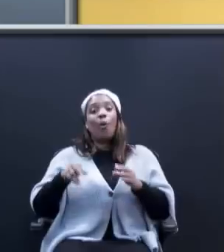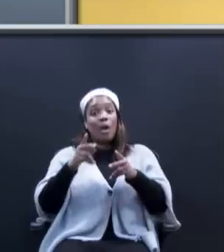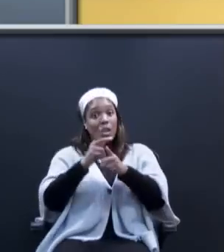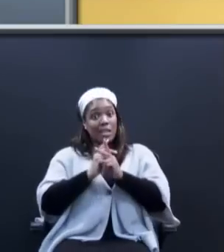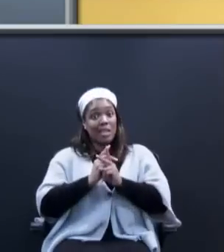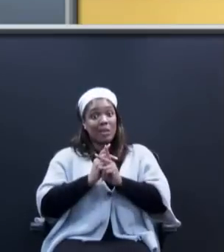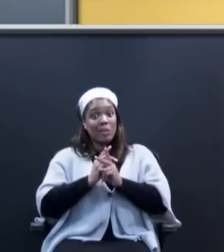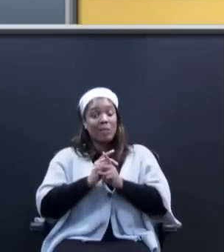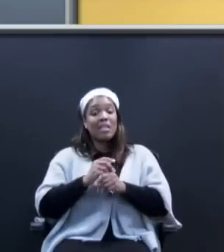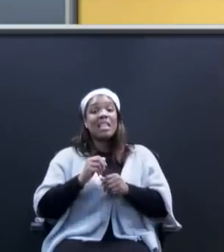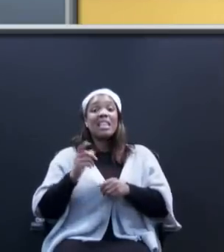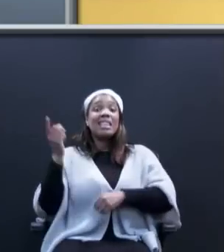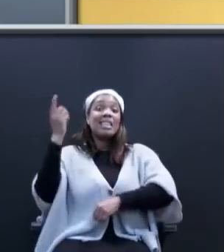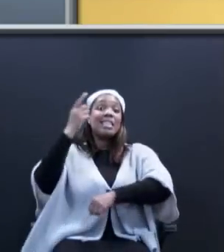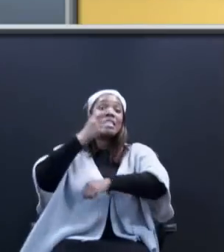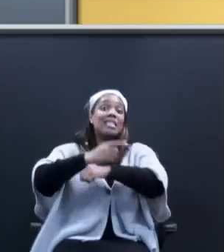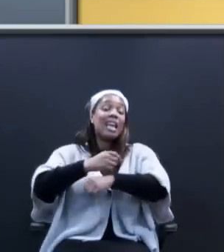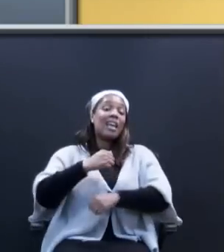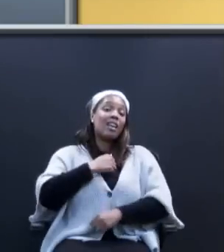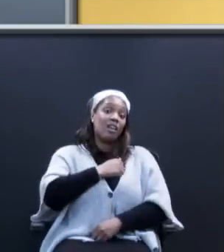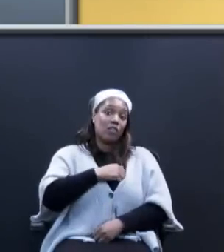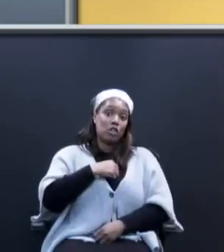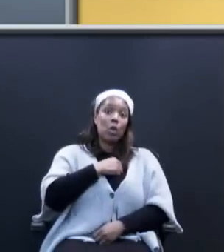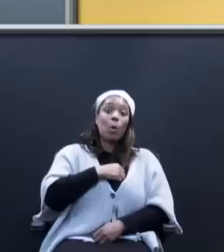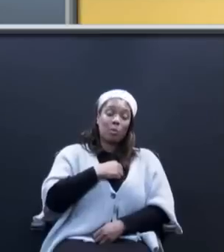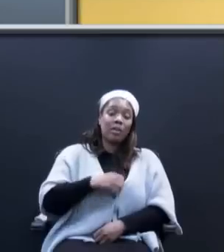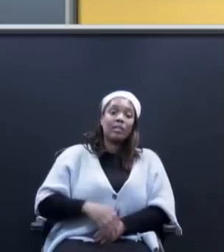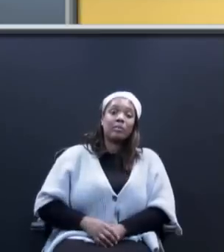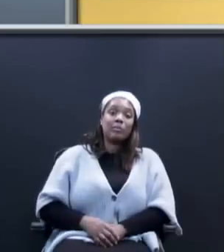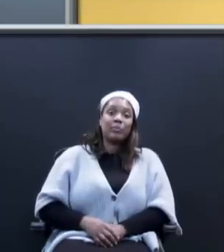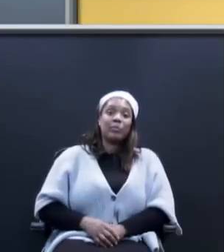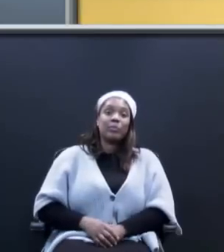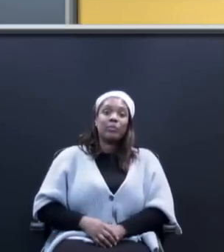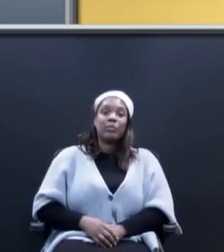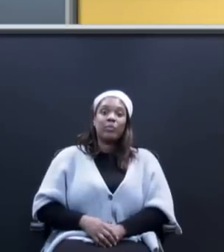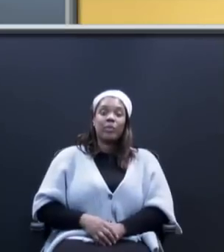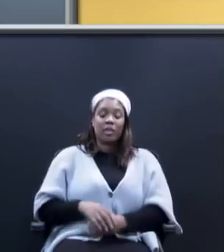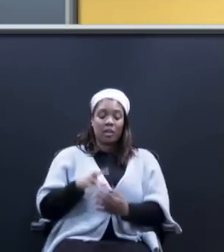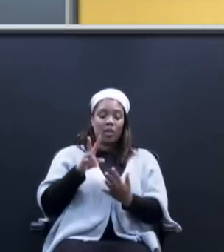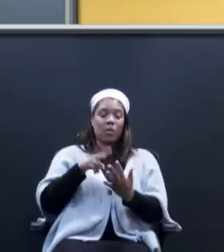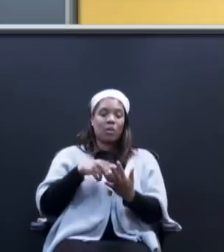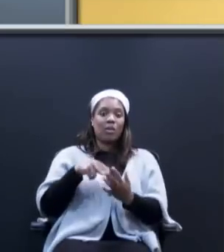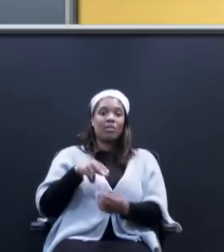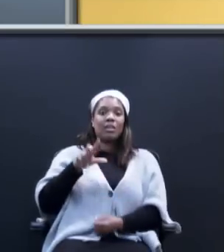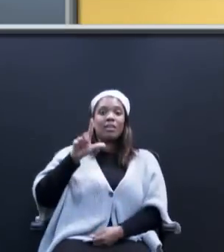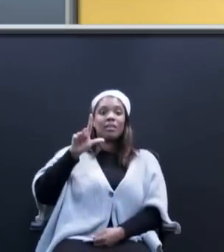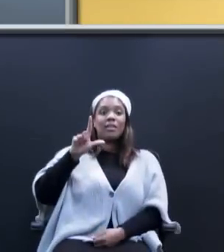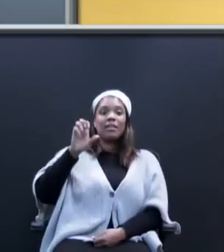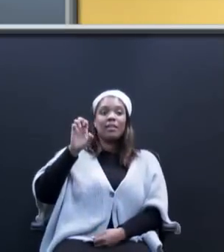for. Now let's go back to Leviticus, the 23rd chapter, because we got a few more. Leviticus